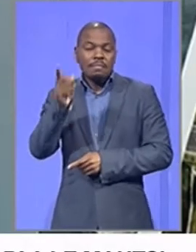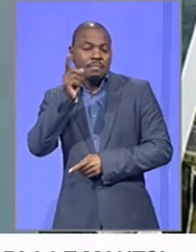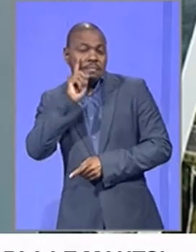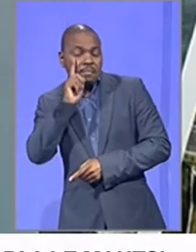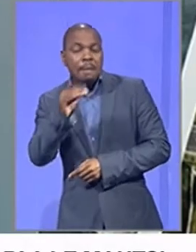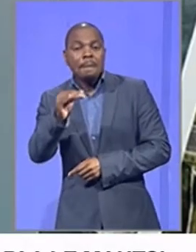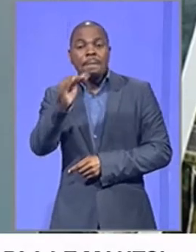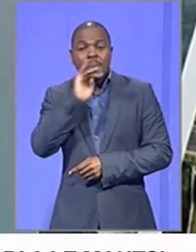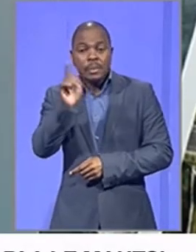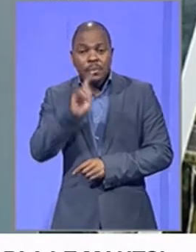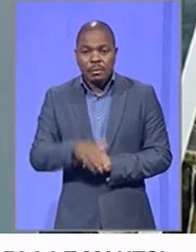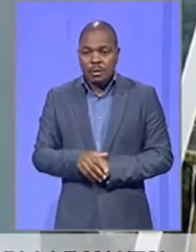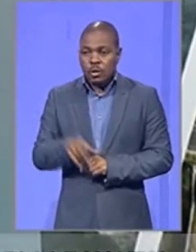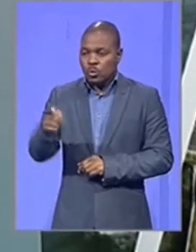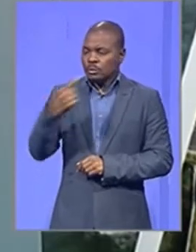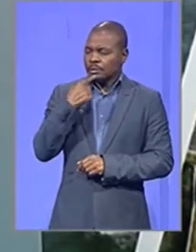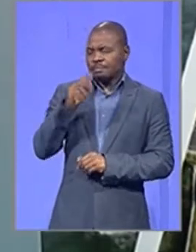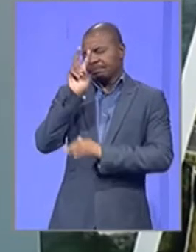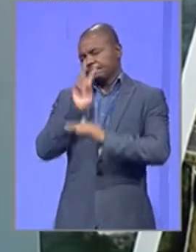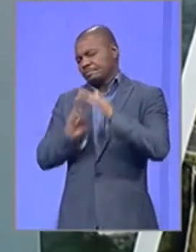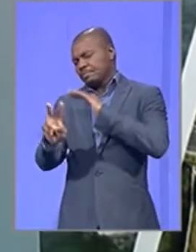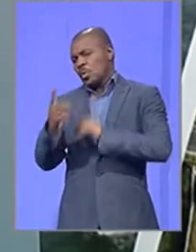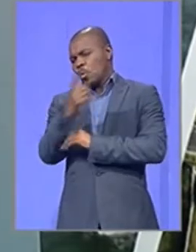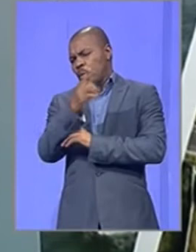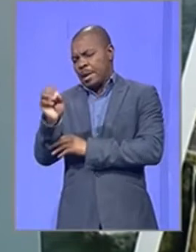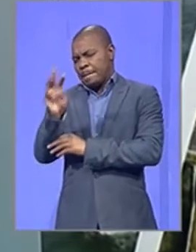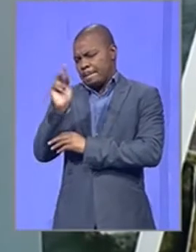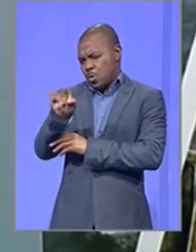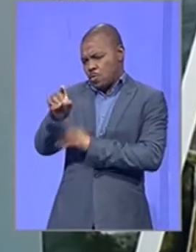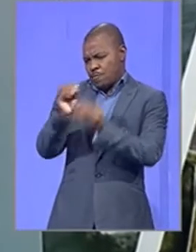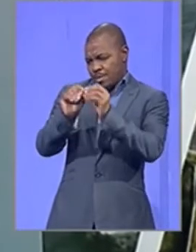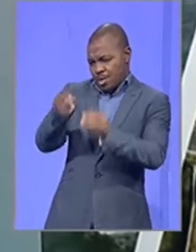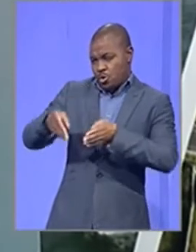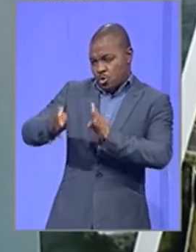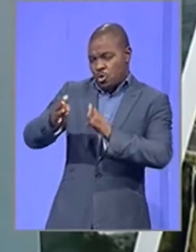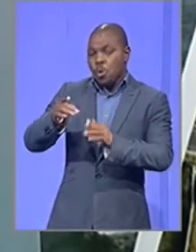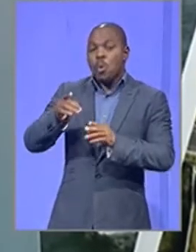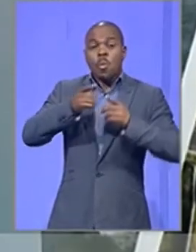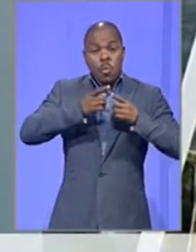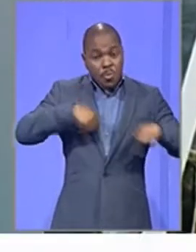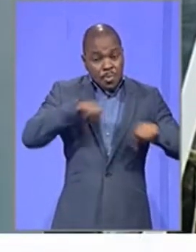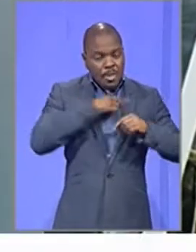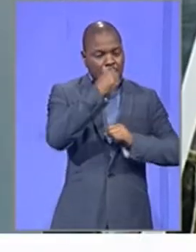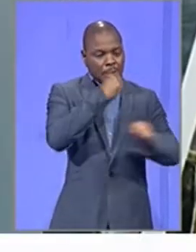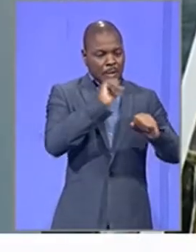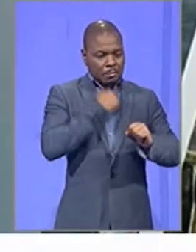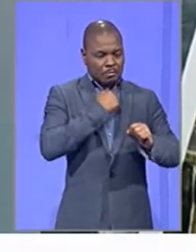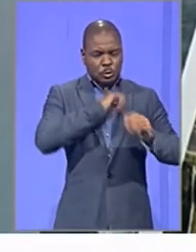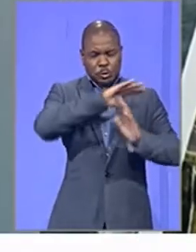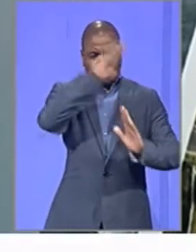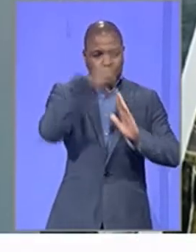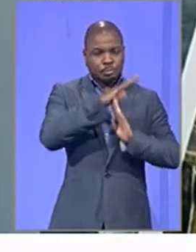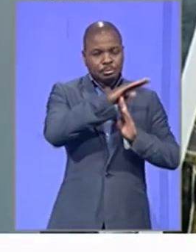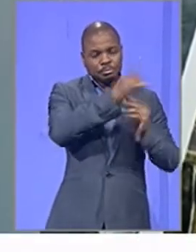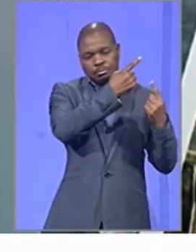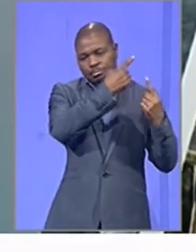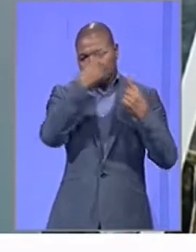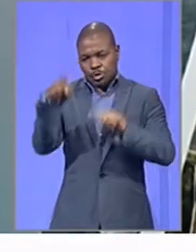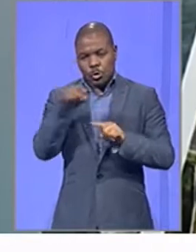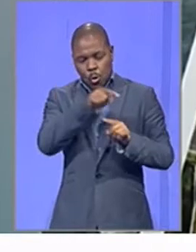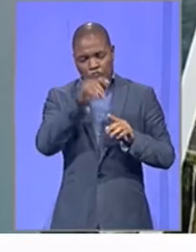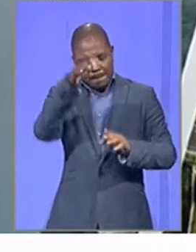if you say a road estimate it is 100 million, we will be able with our engineers, top engineers who know